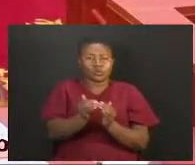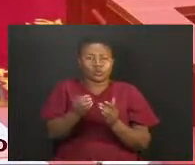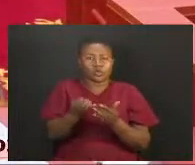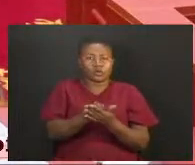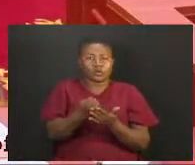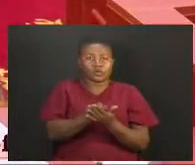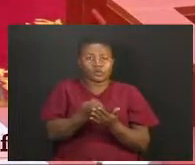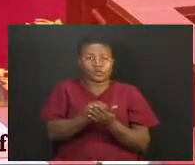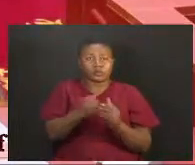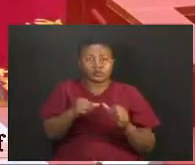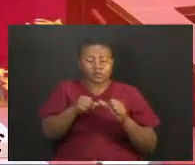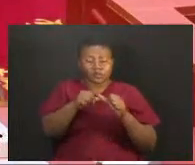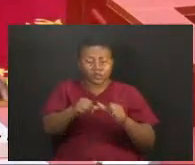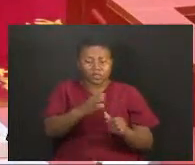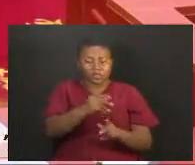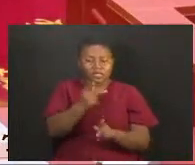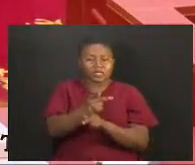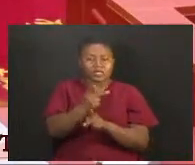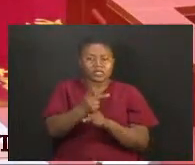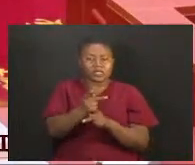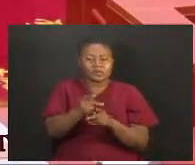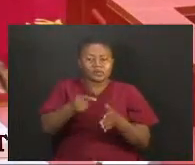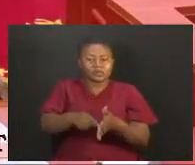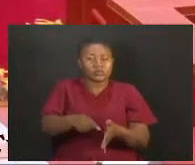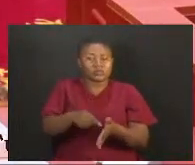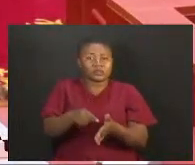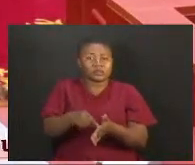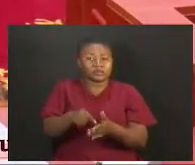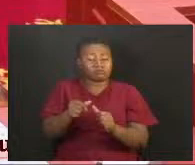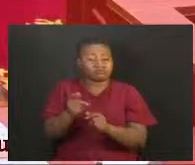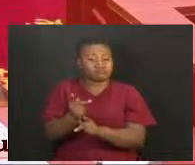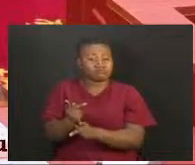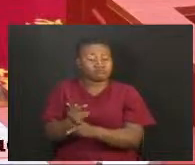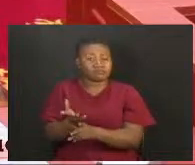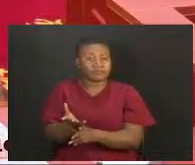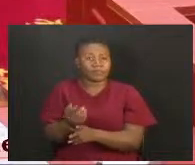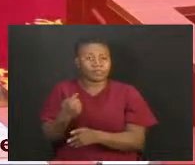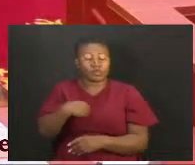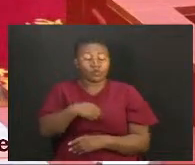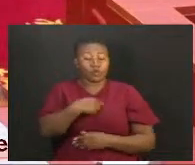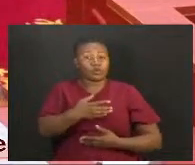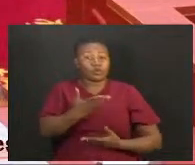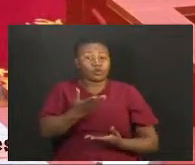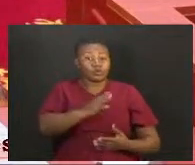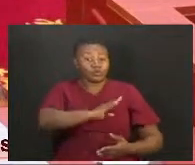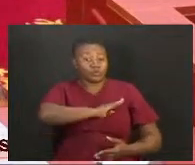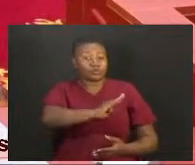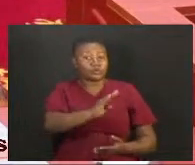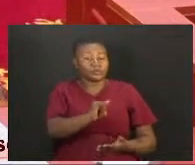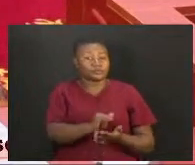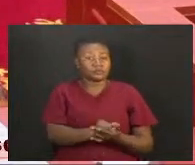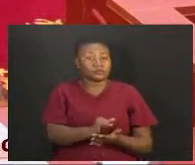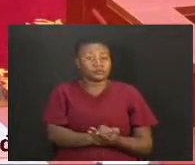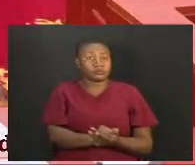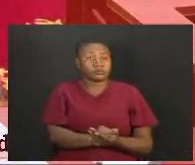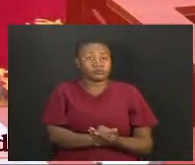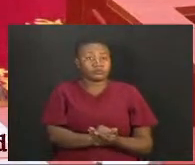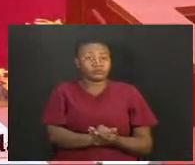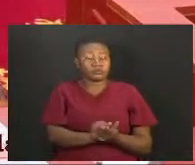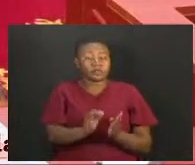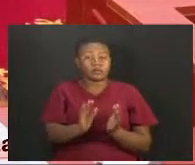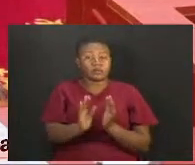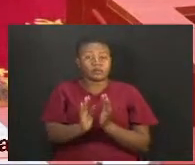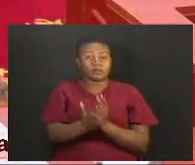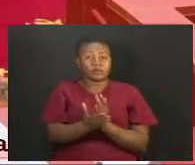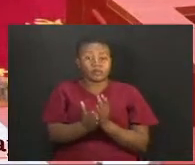ensure debt sustainability. Mr. Speaker, we are confident that by